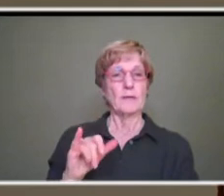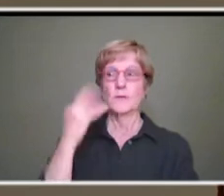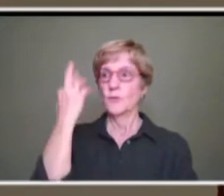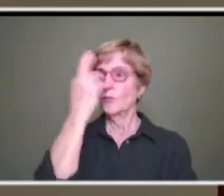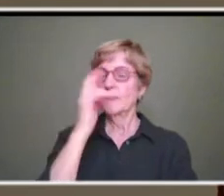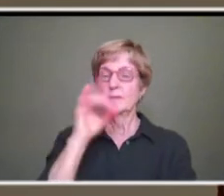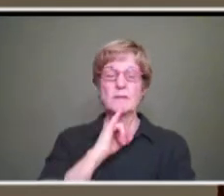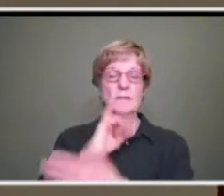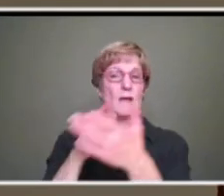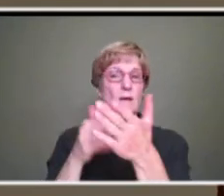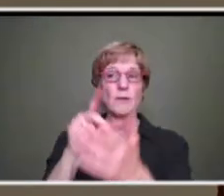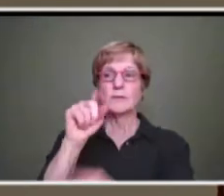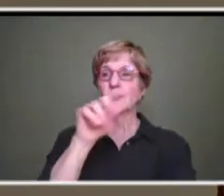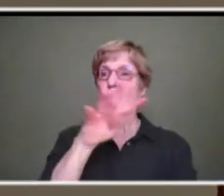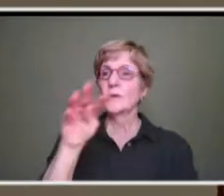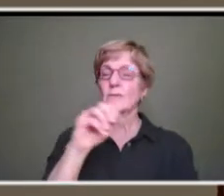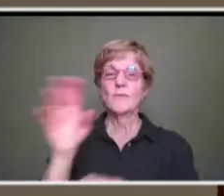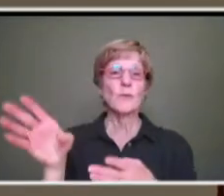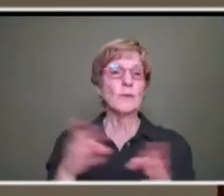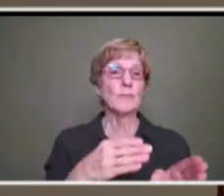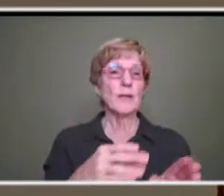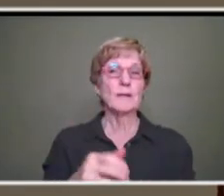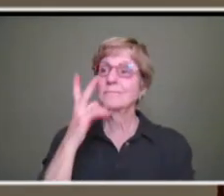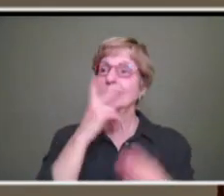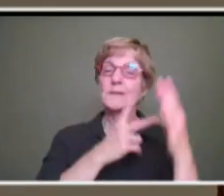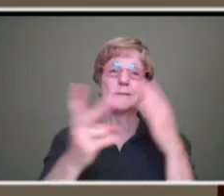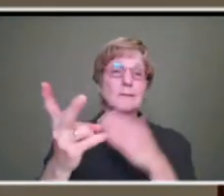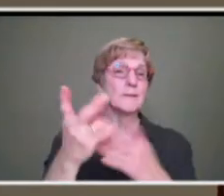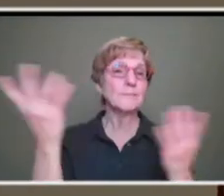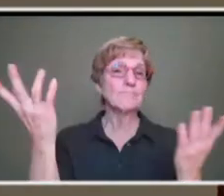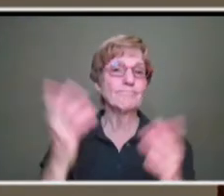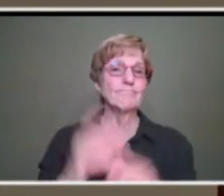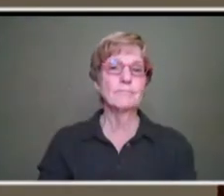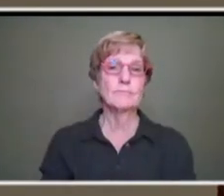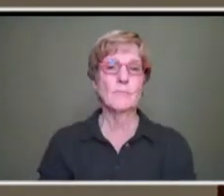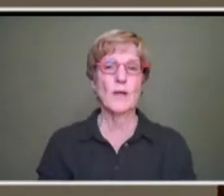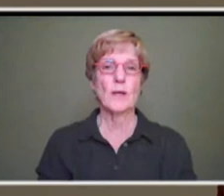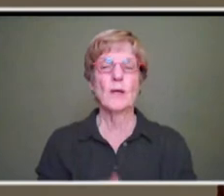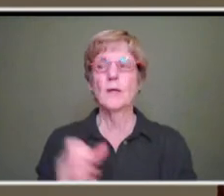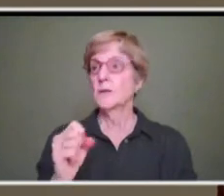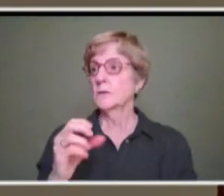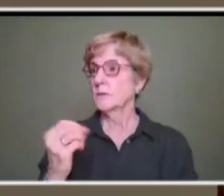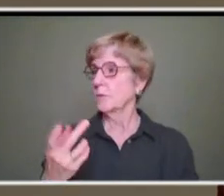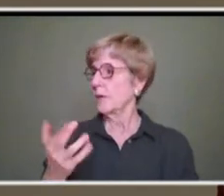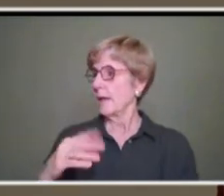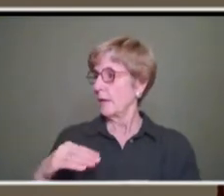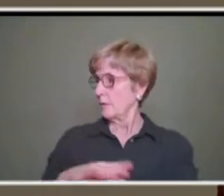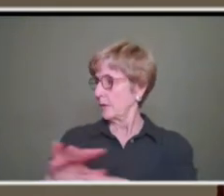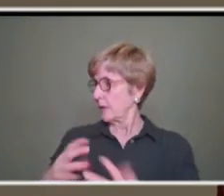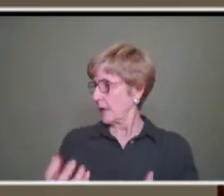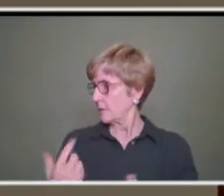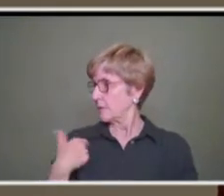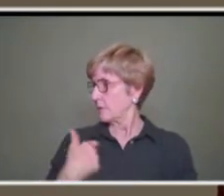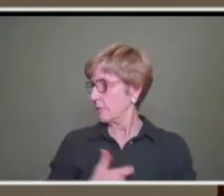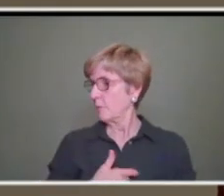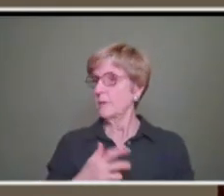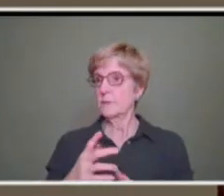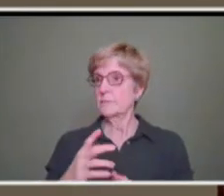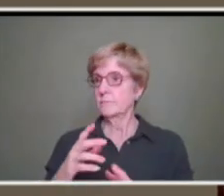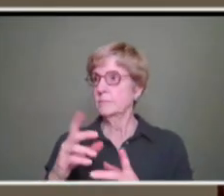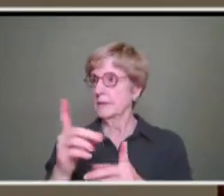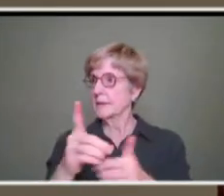plan thank you it was foreseeable so it's up to council and when I when we were redistrict